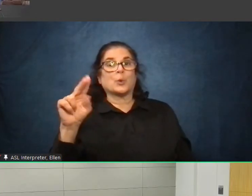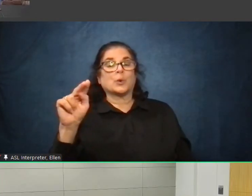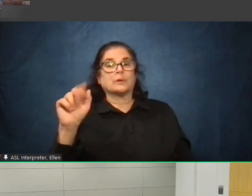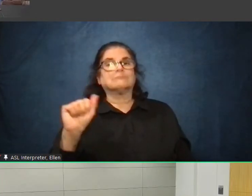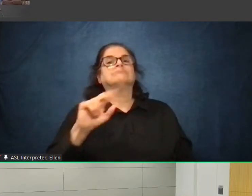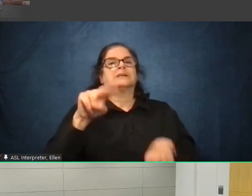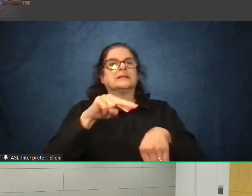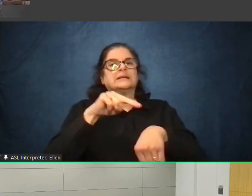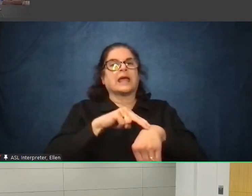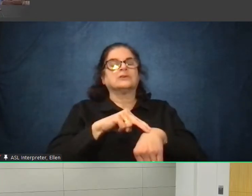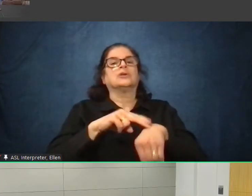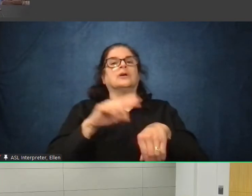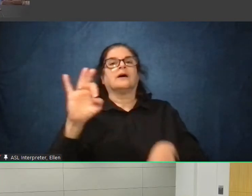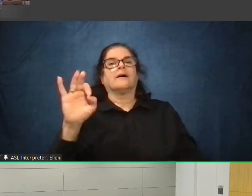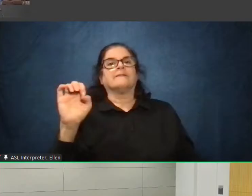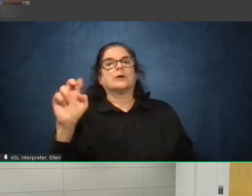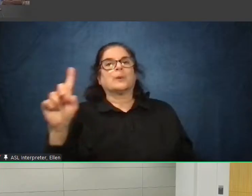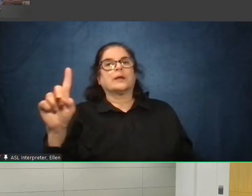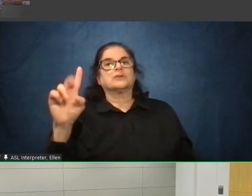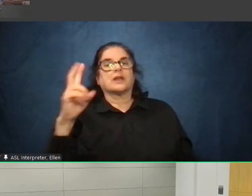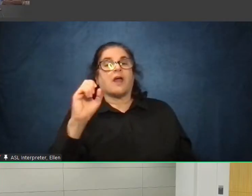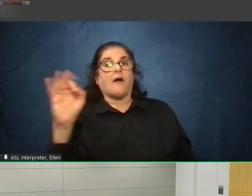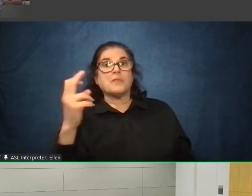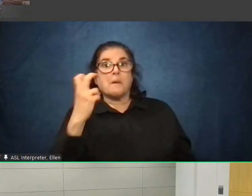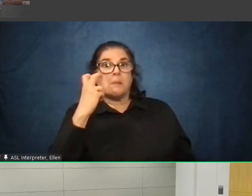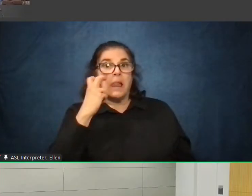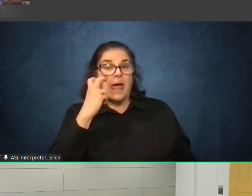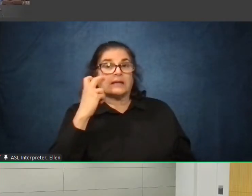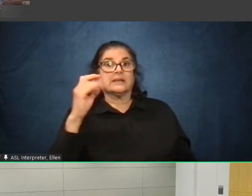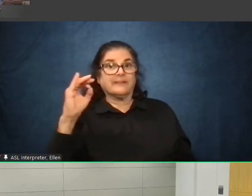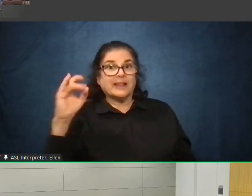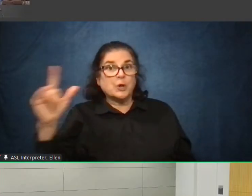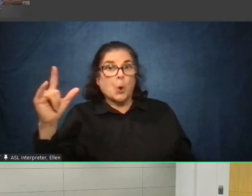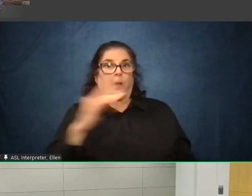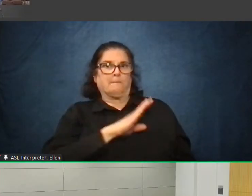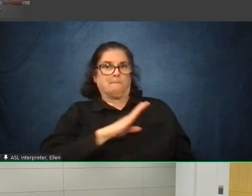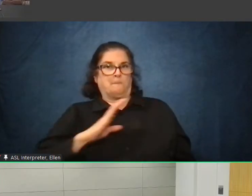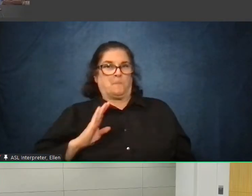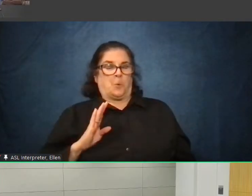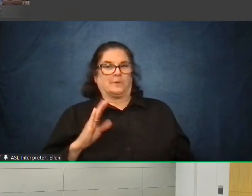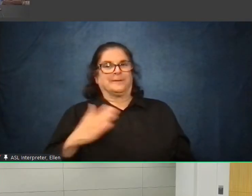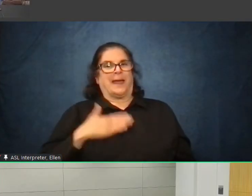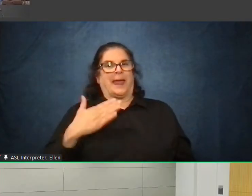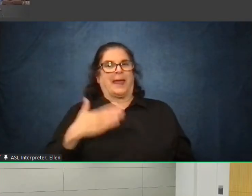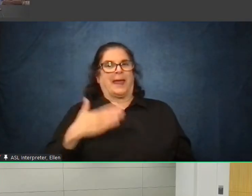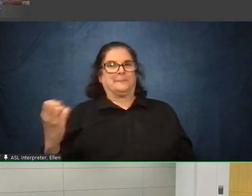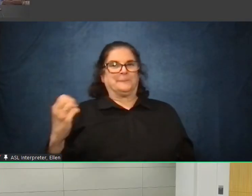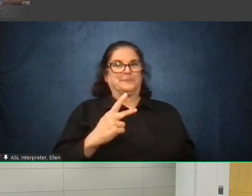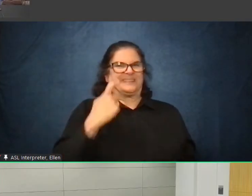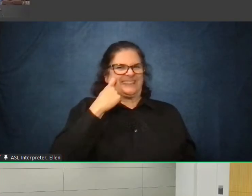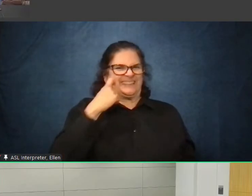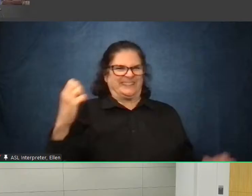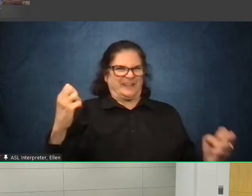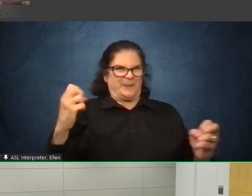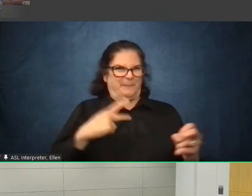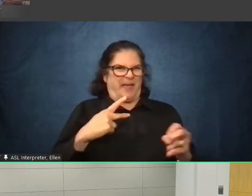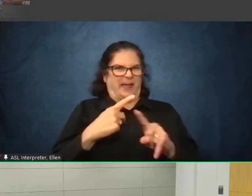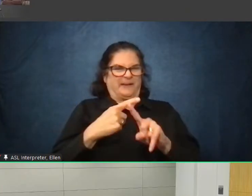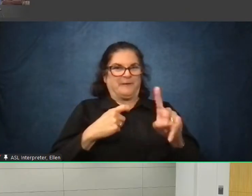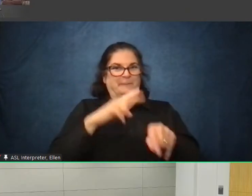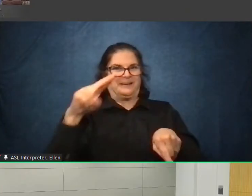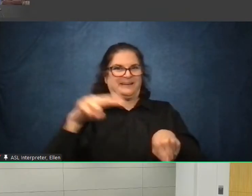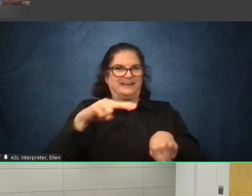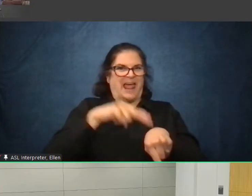of Illinois. I'm glad I could be here with y'all today, as I just returned from the National Federation of the Blind National Convention in